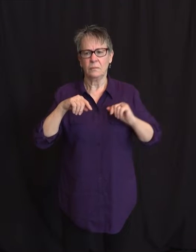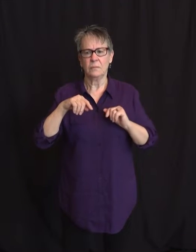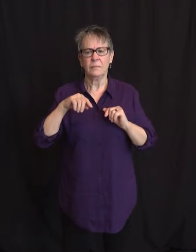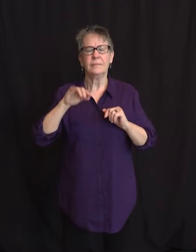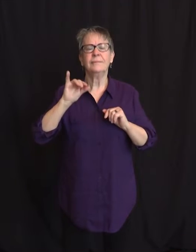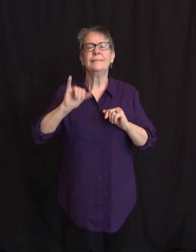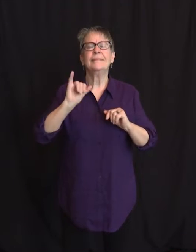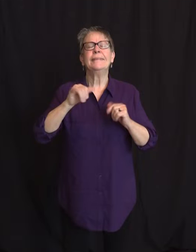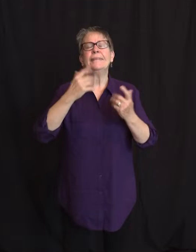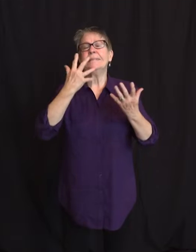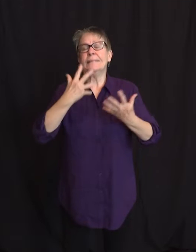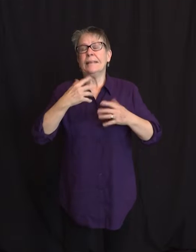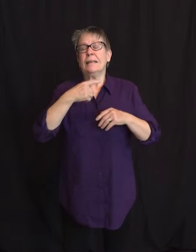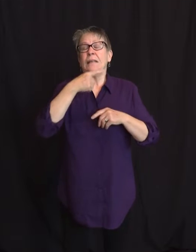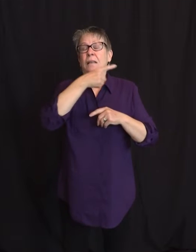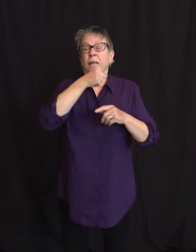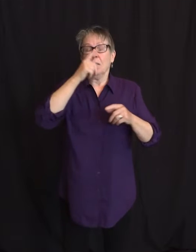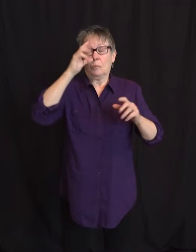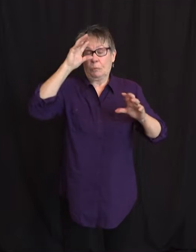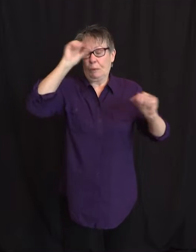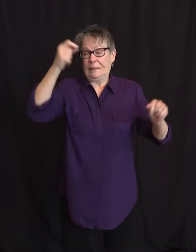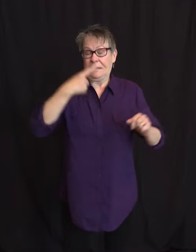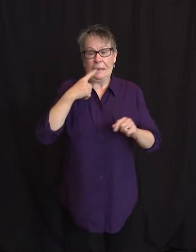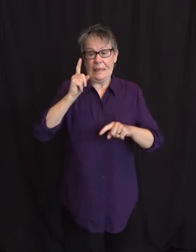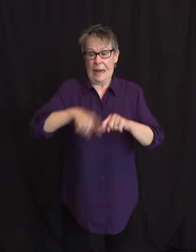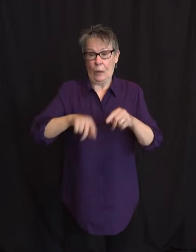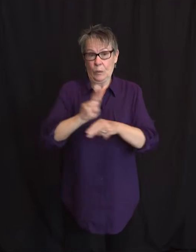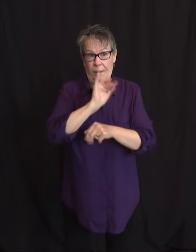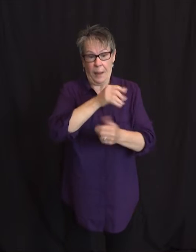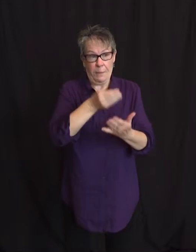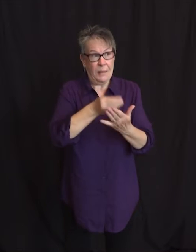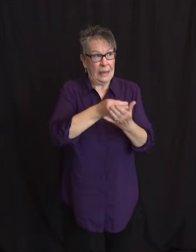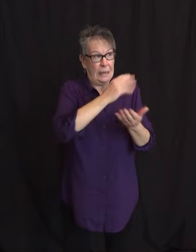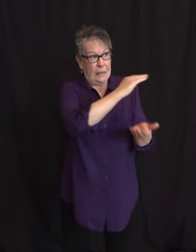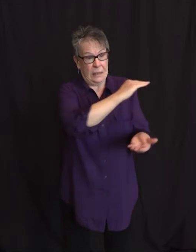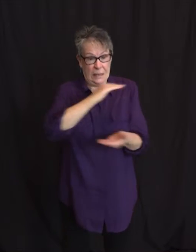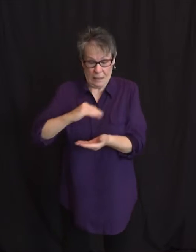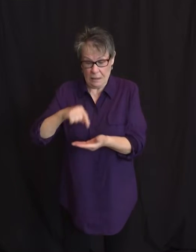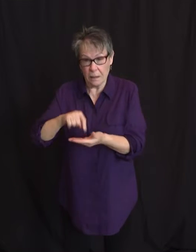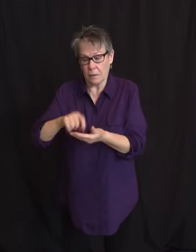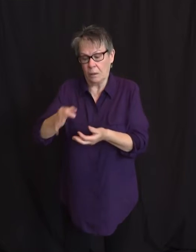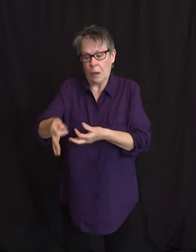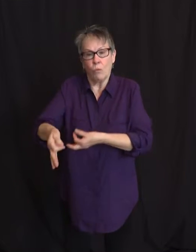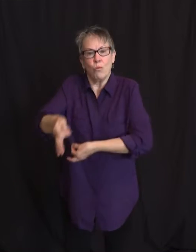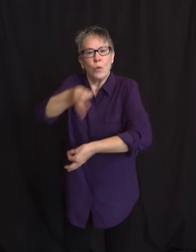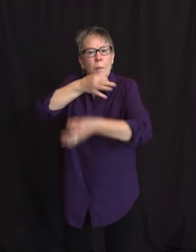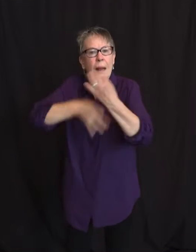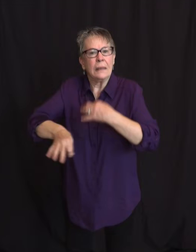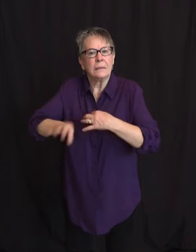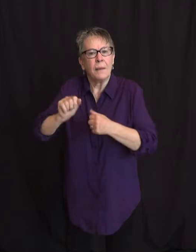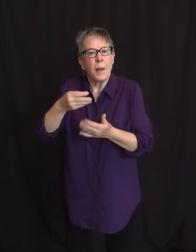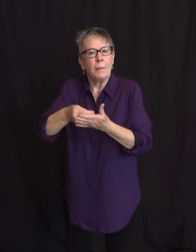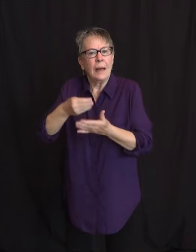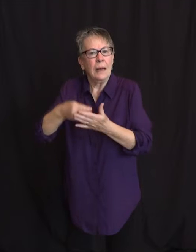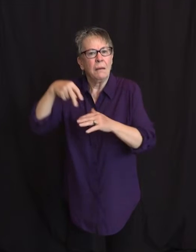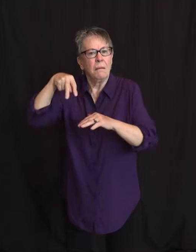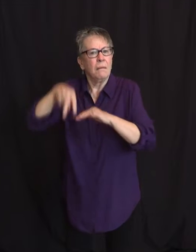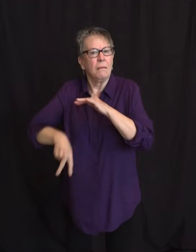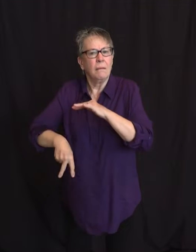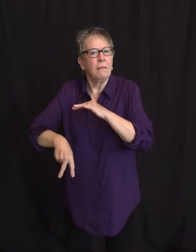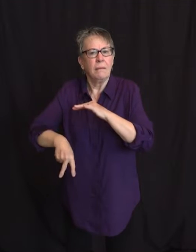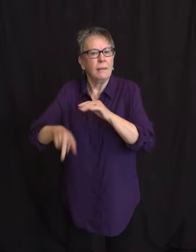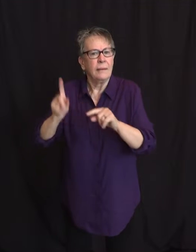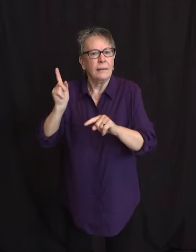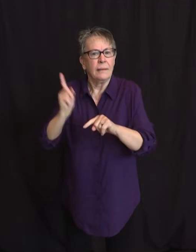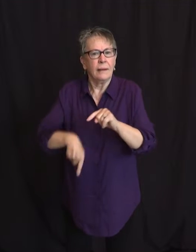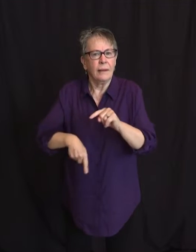COVID-19 epidemic. I was on the phone last night with Speaker Pelosi talking about this very issue. She felt as if we